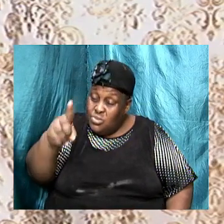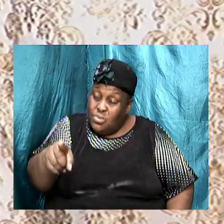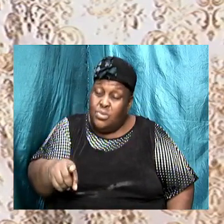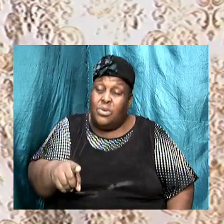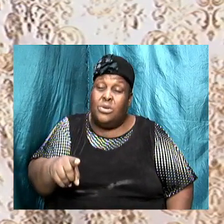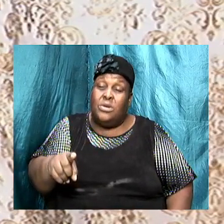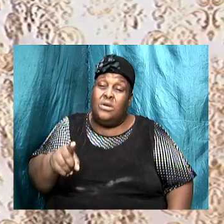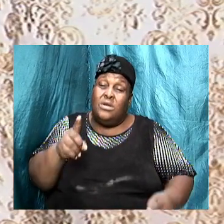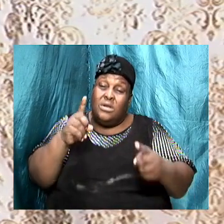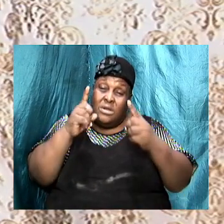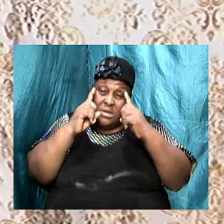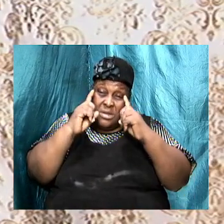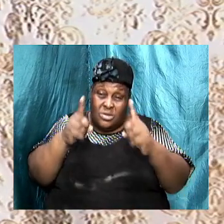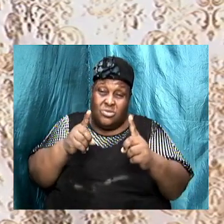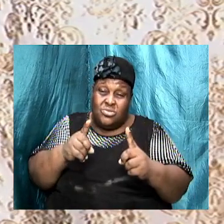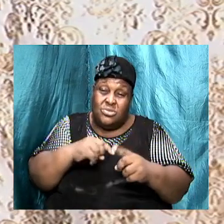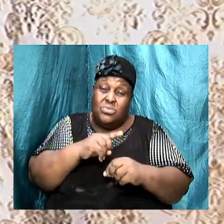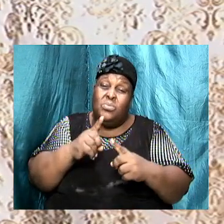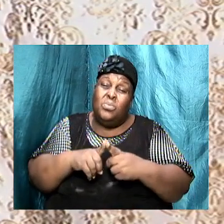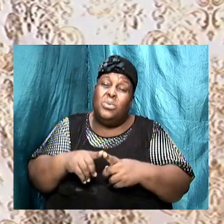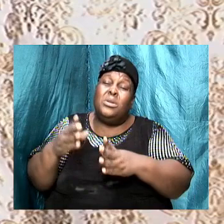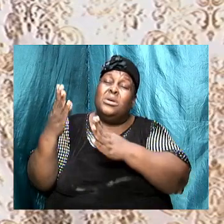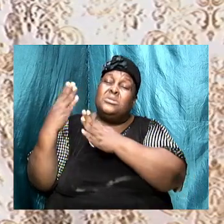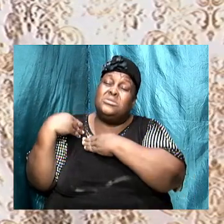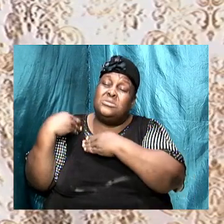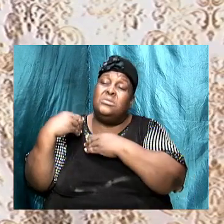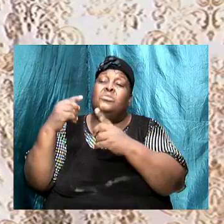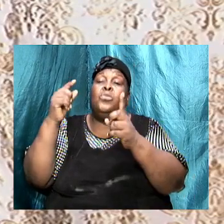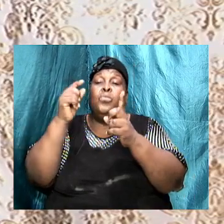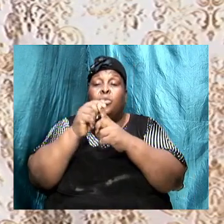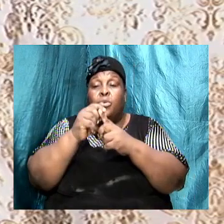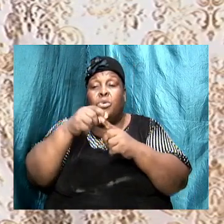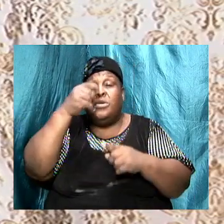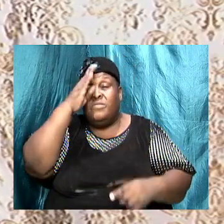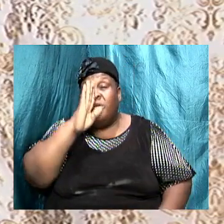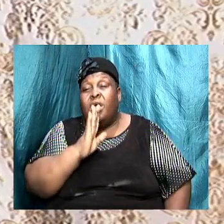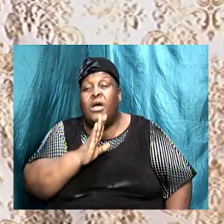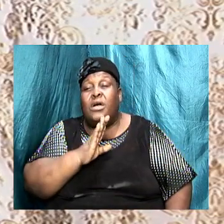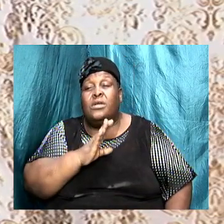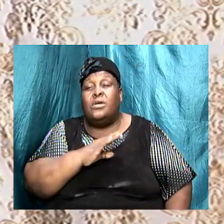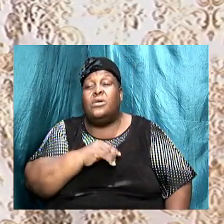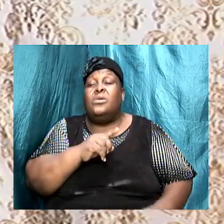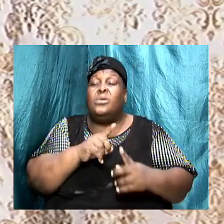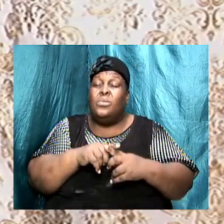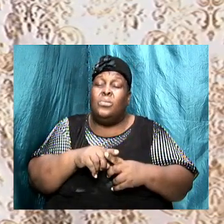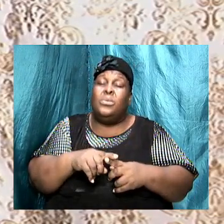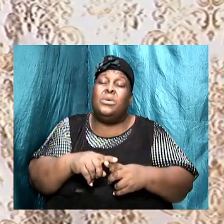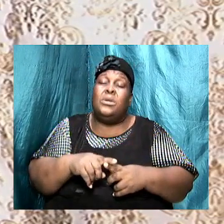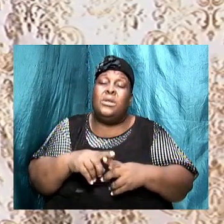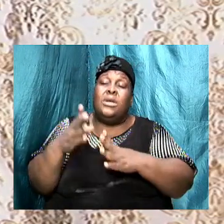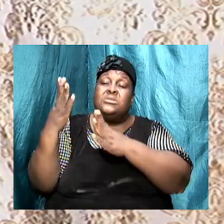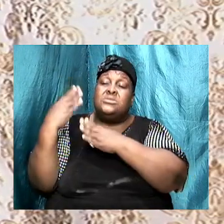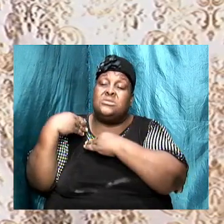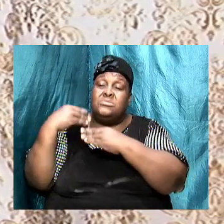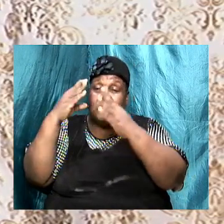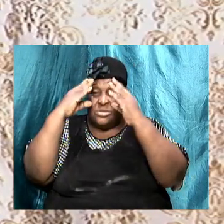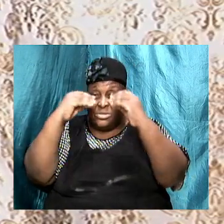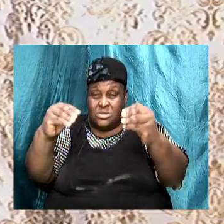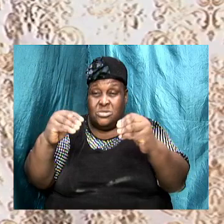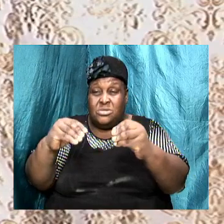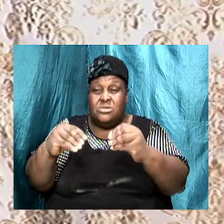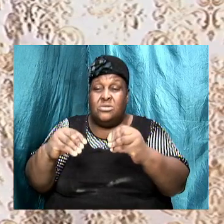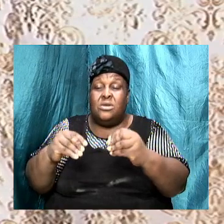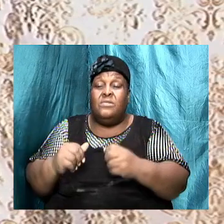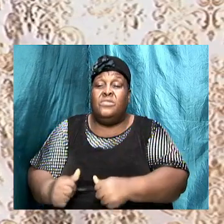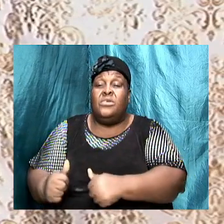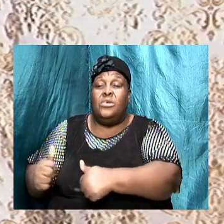foundation when we accept the word of God and when we accept the teachings of the apostles.